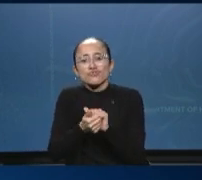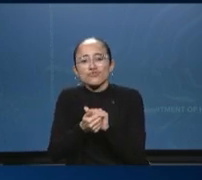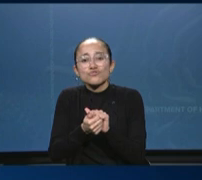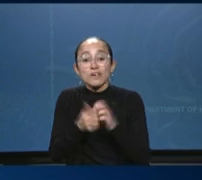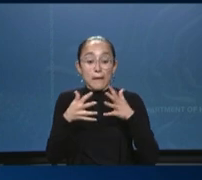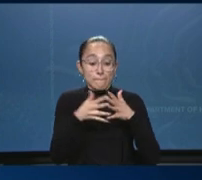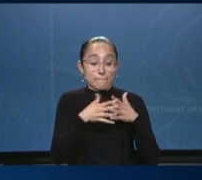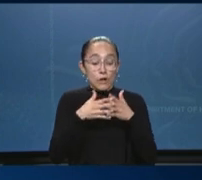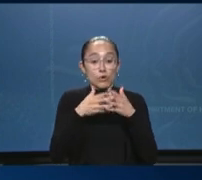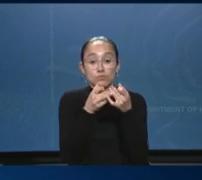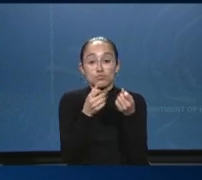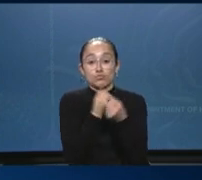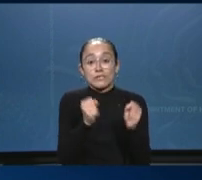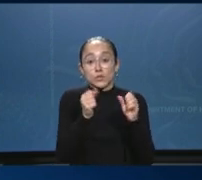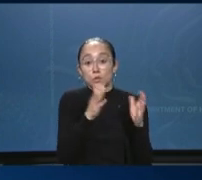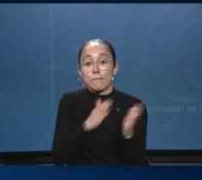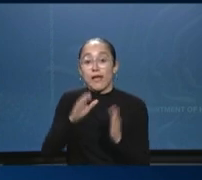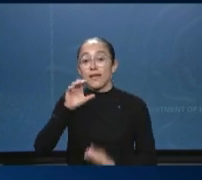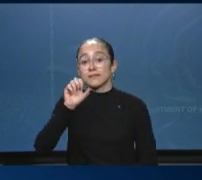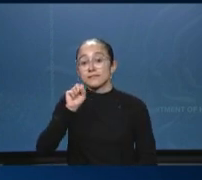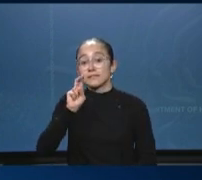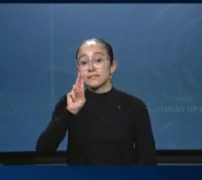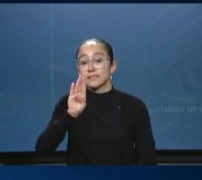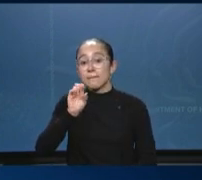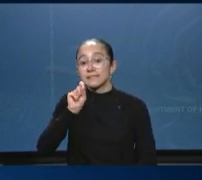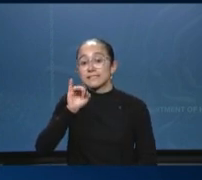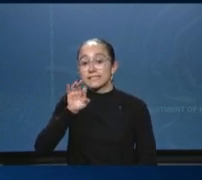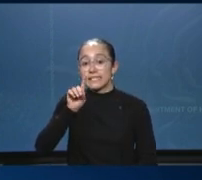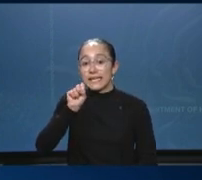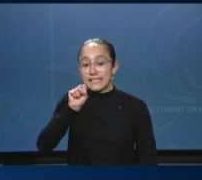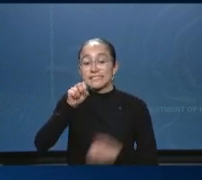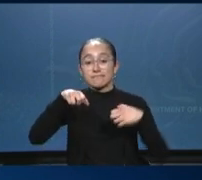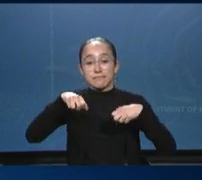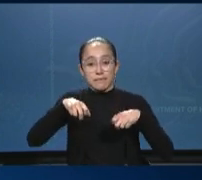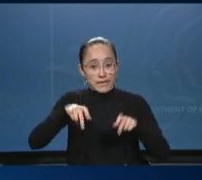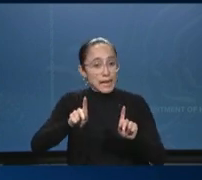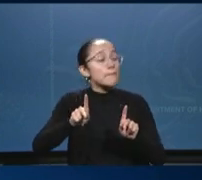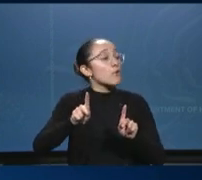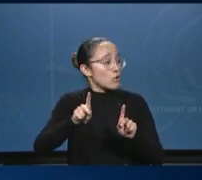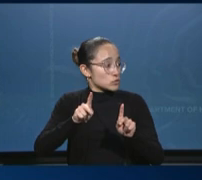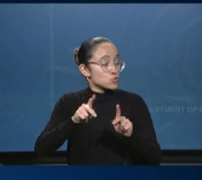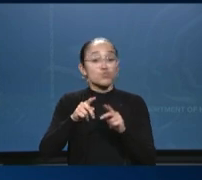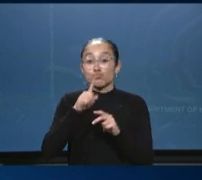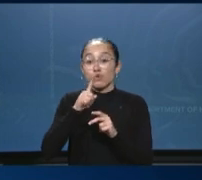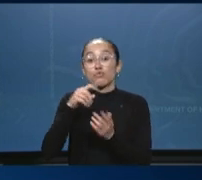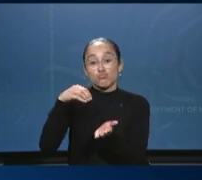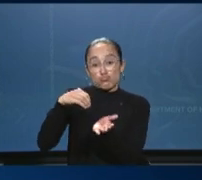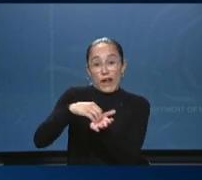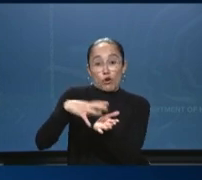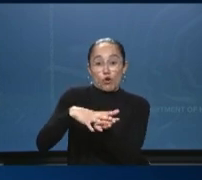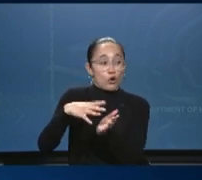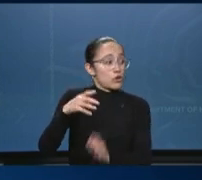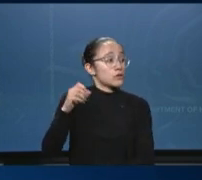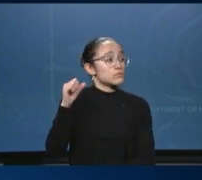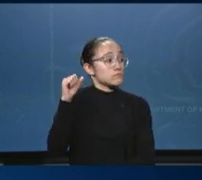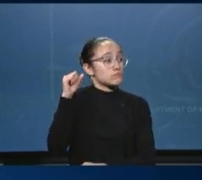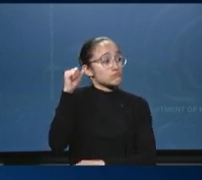American Rescue Plan subsidies enabled record enrollment figures and eased financial burdens on